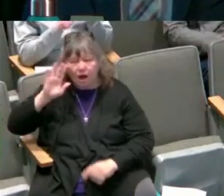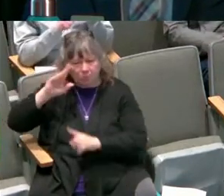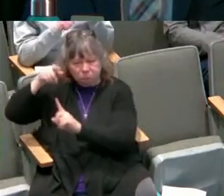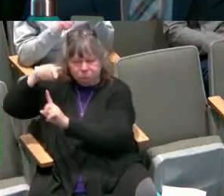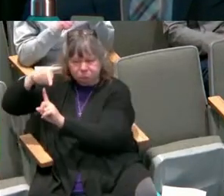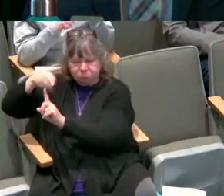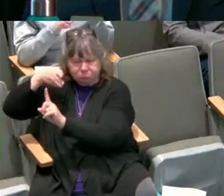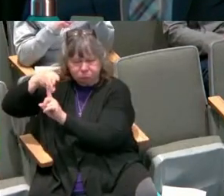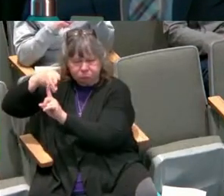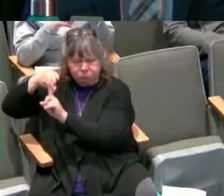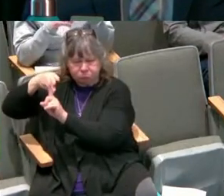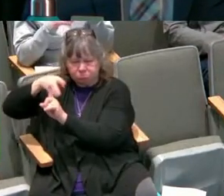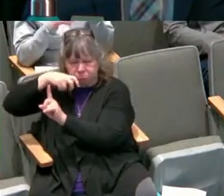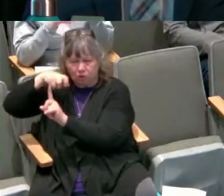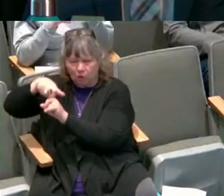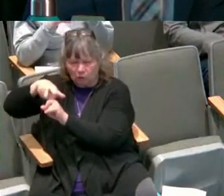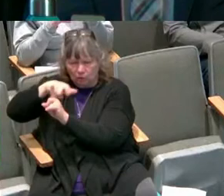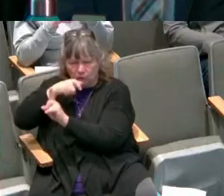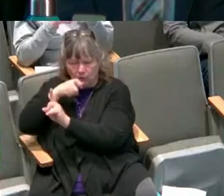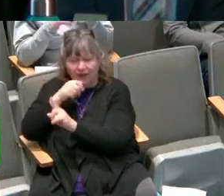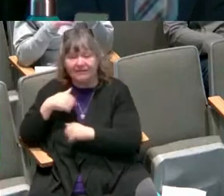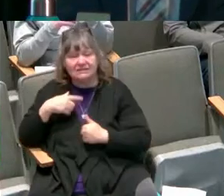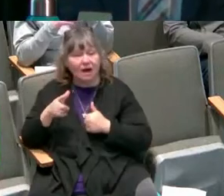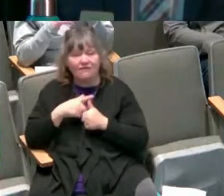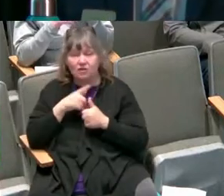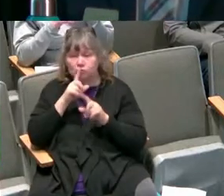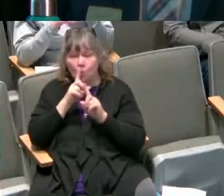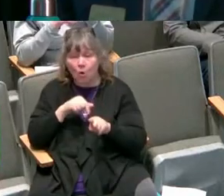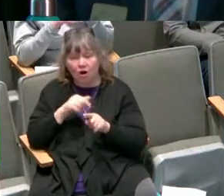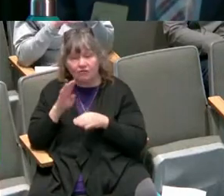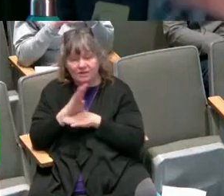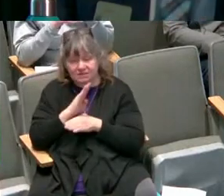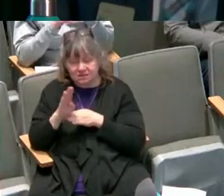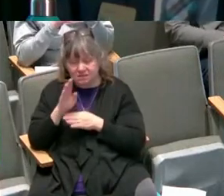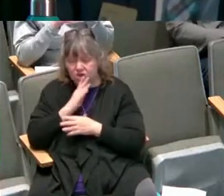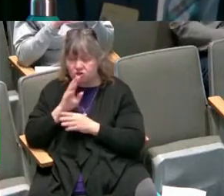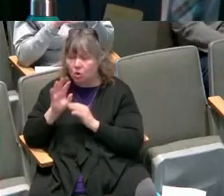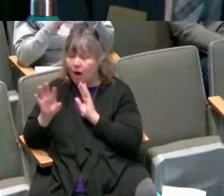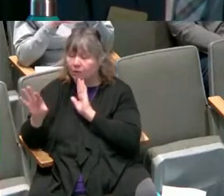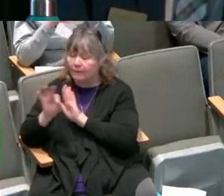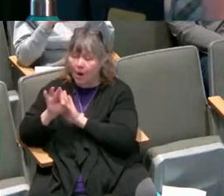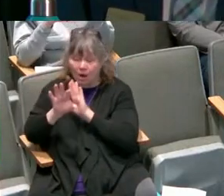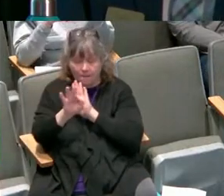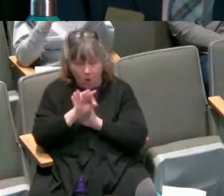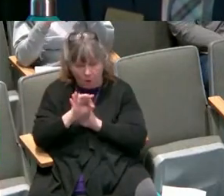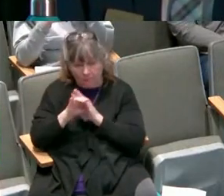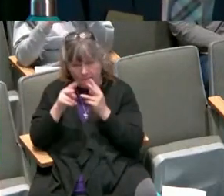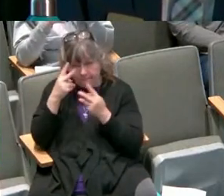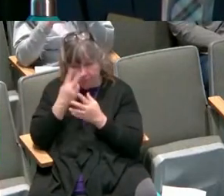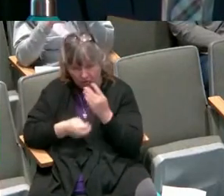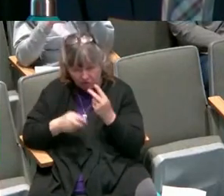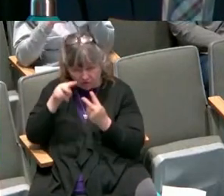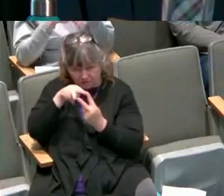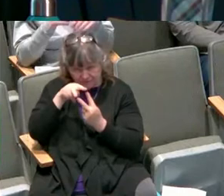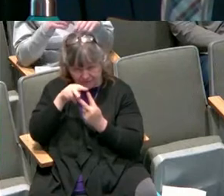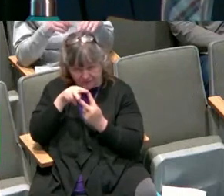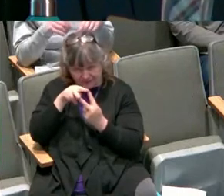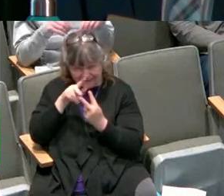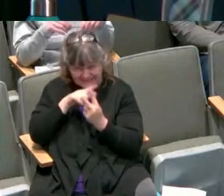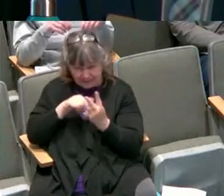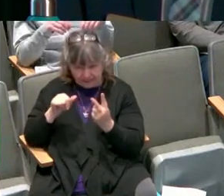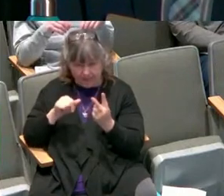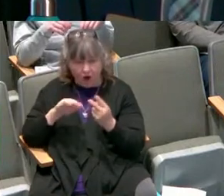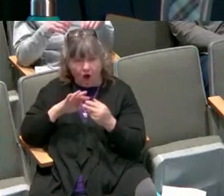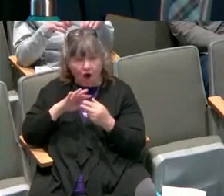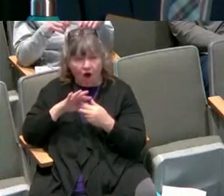so this is my first order of business so I'd like to appoint both Lisa and Connor at one time all